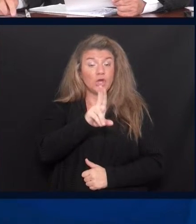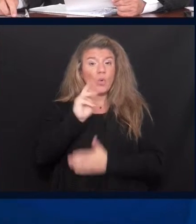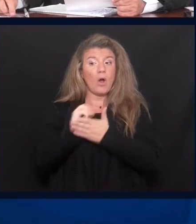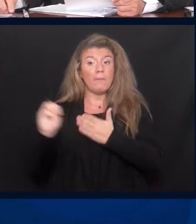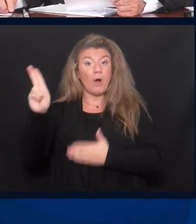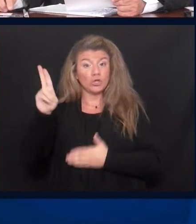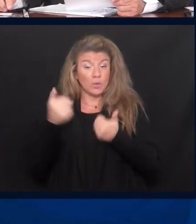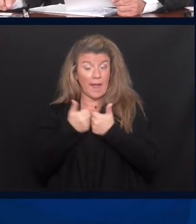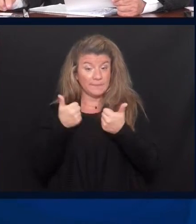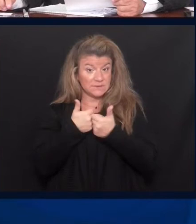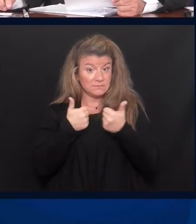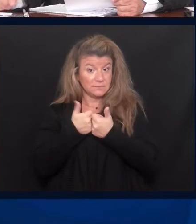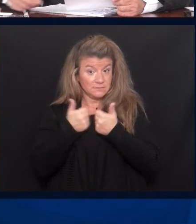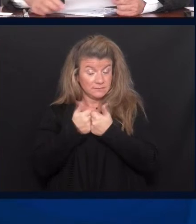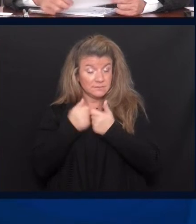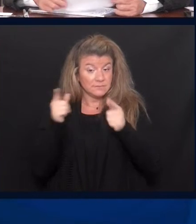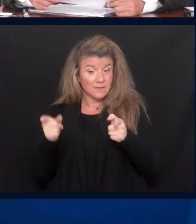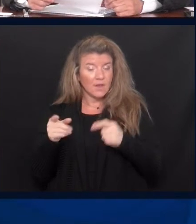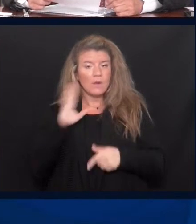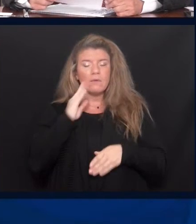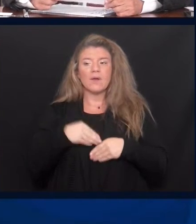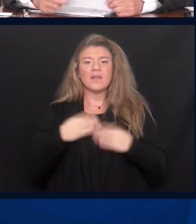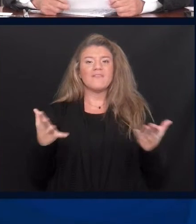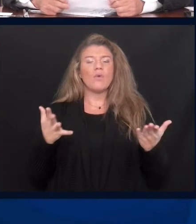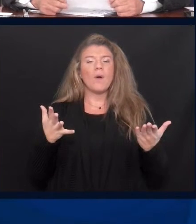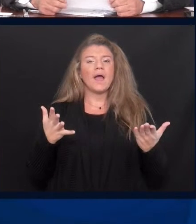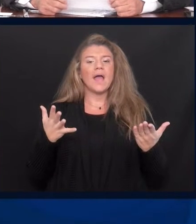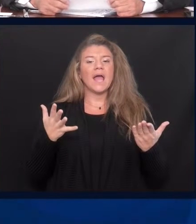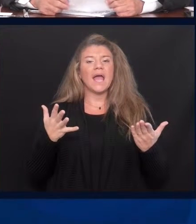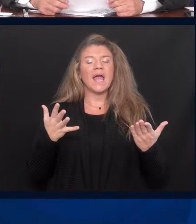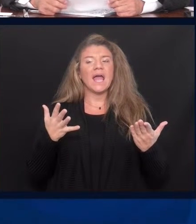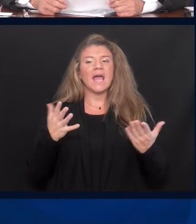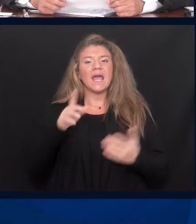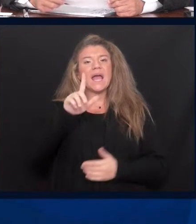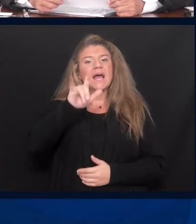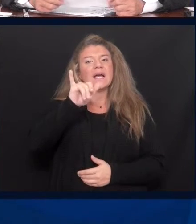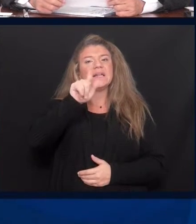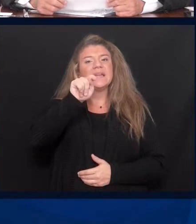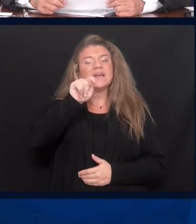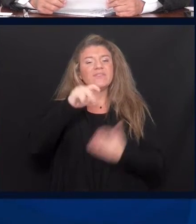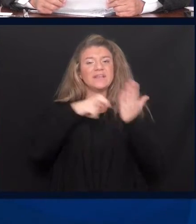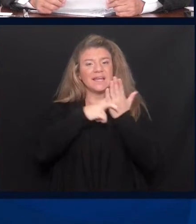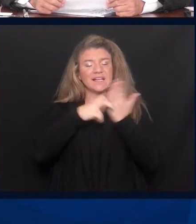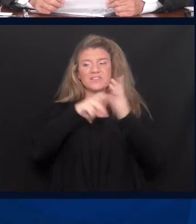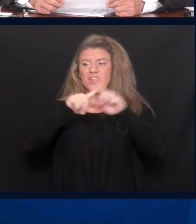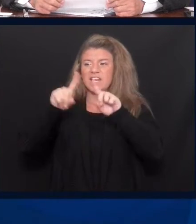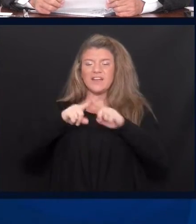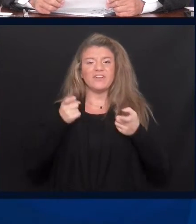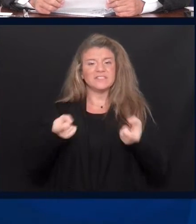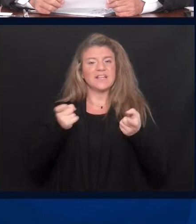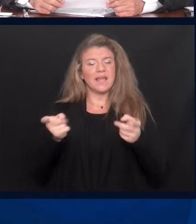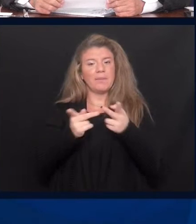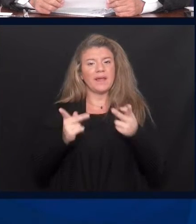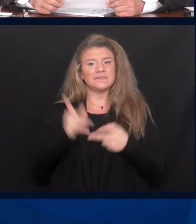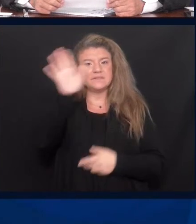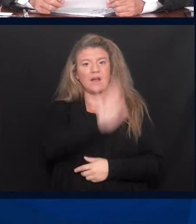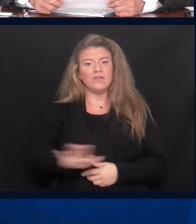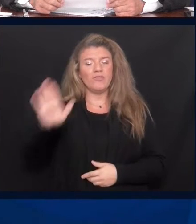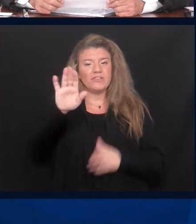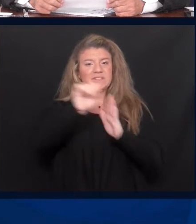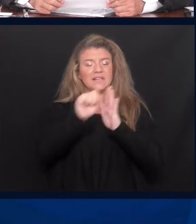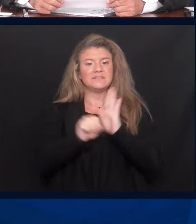Marshall games and everything. And we're going to give away some lift tickets to all of our different ski resorts all across our state.